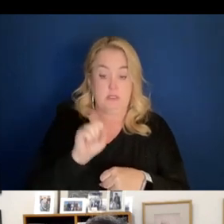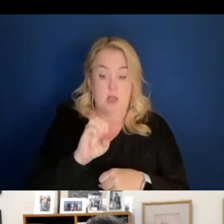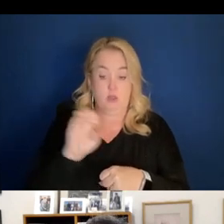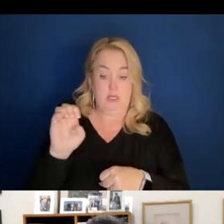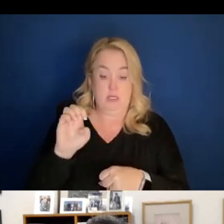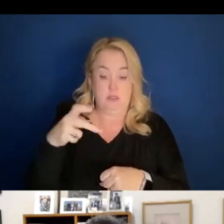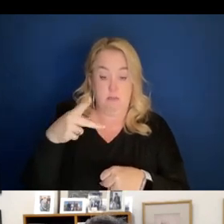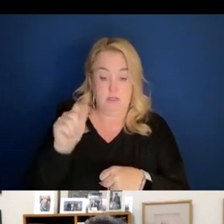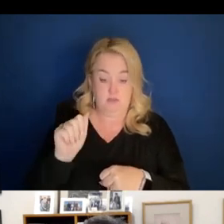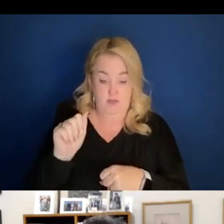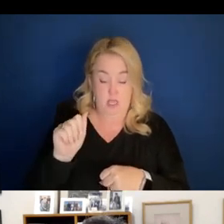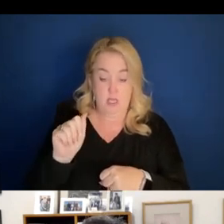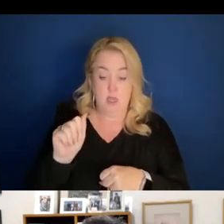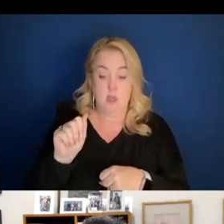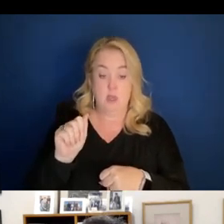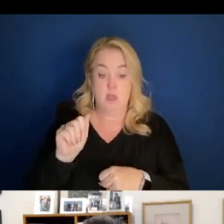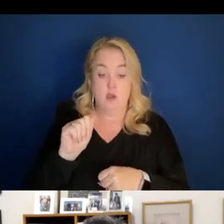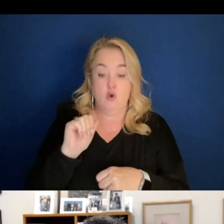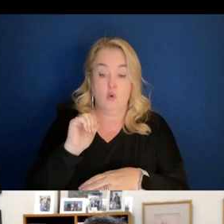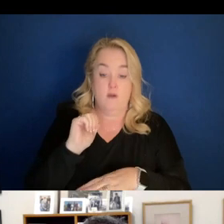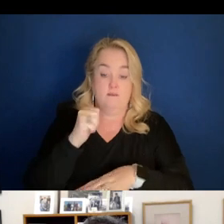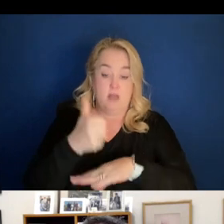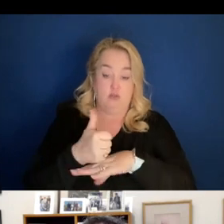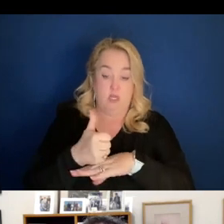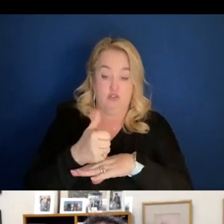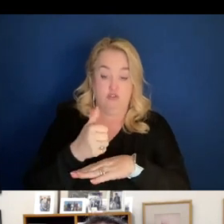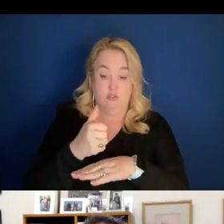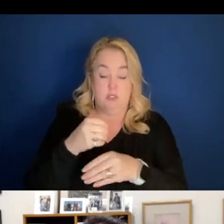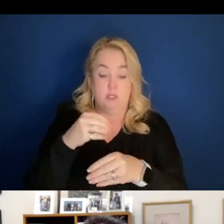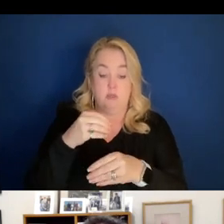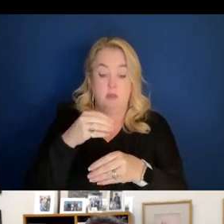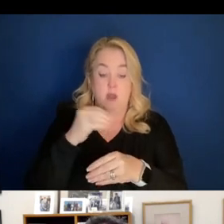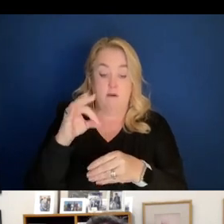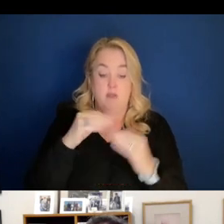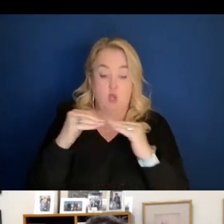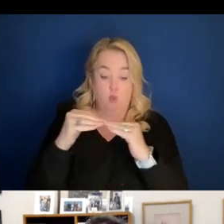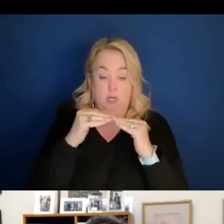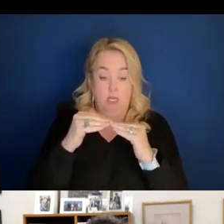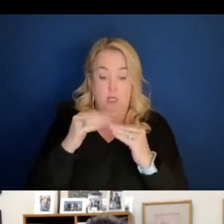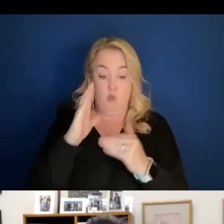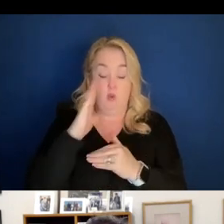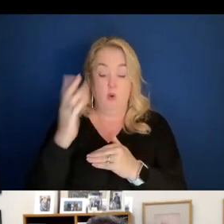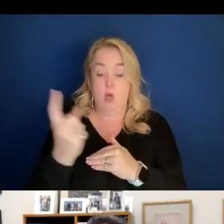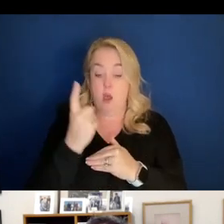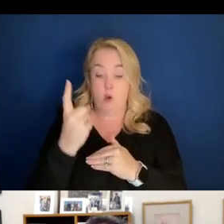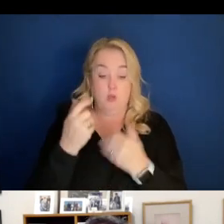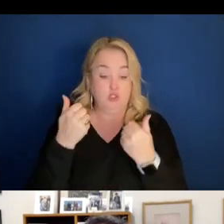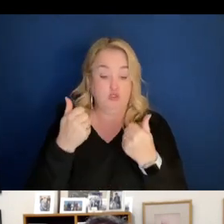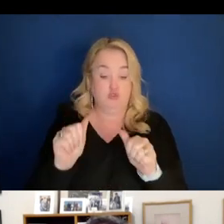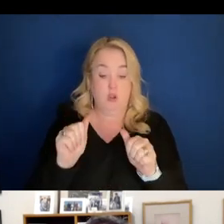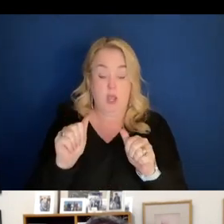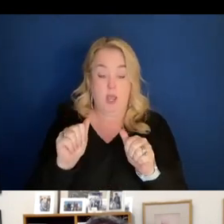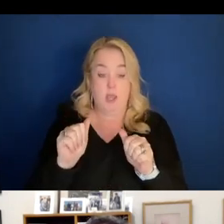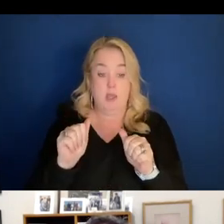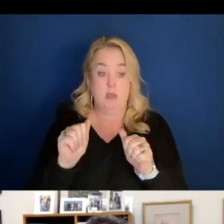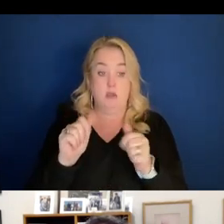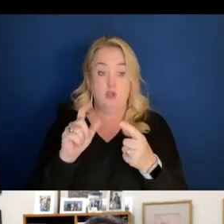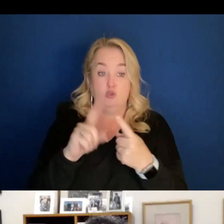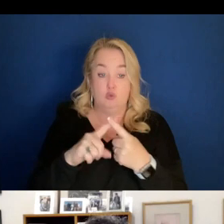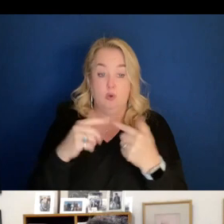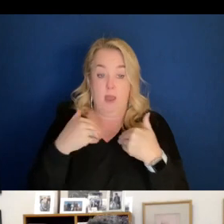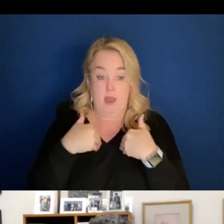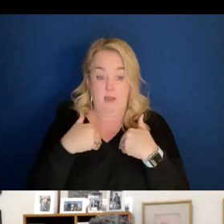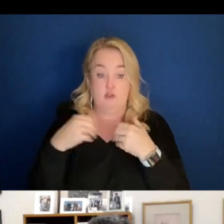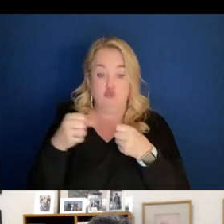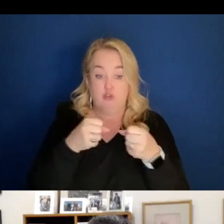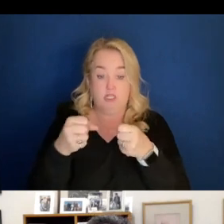Pennsylvania, or the Foundation for Health Equity here in Philadelphia, we always will try to put a strategic